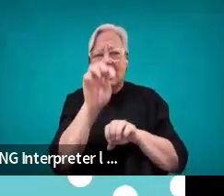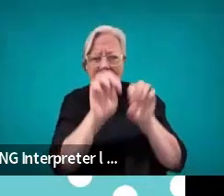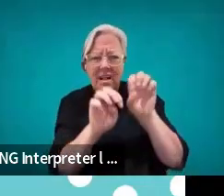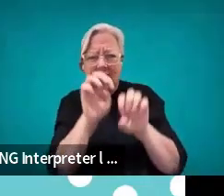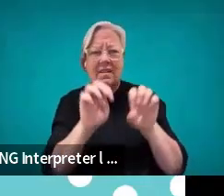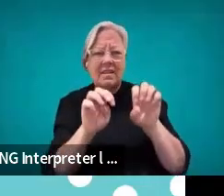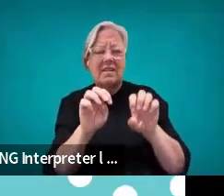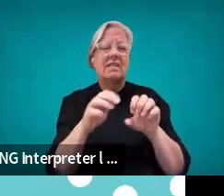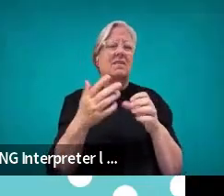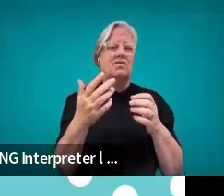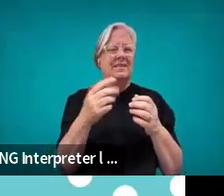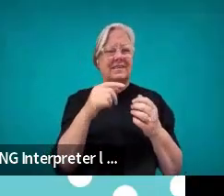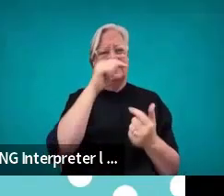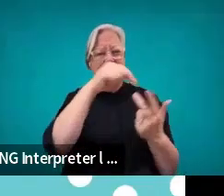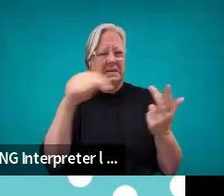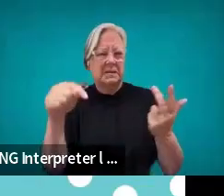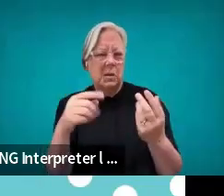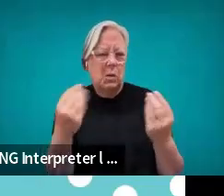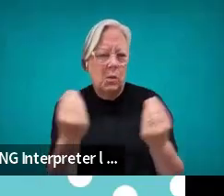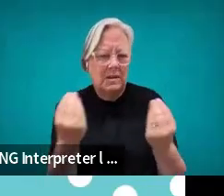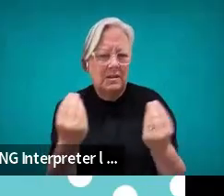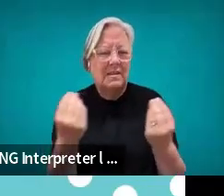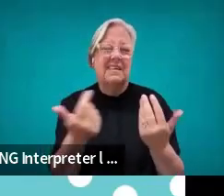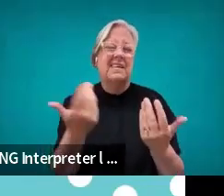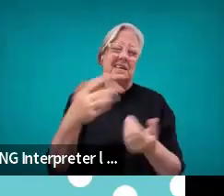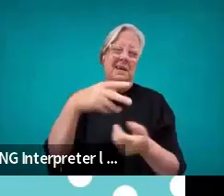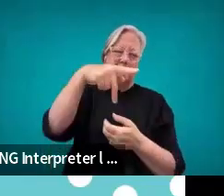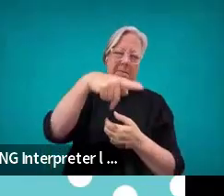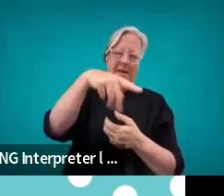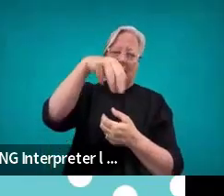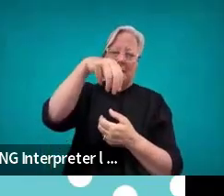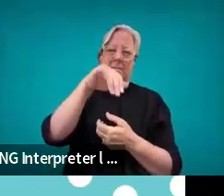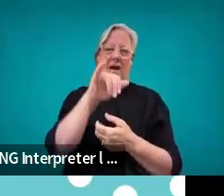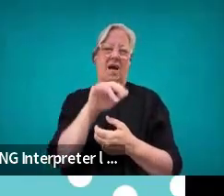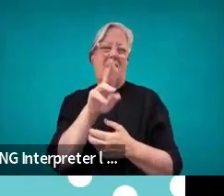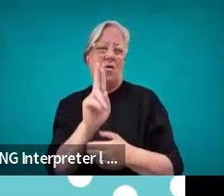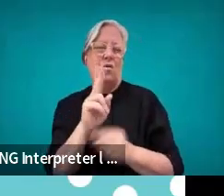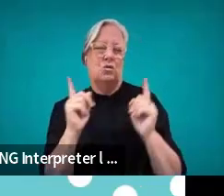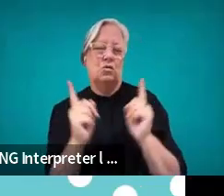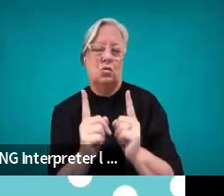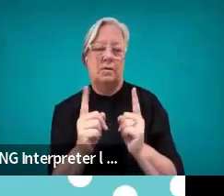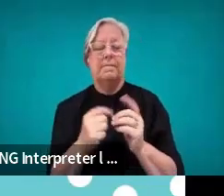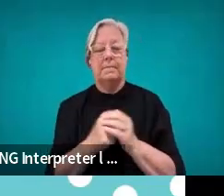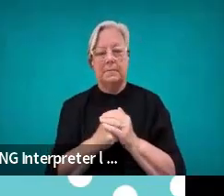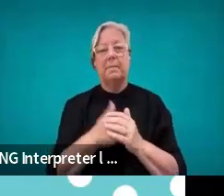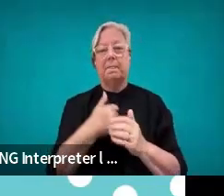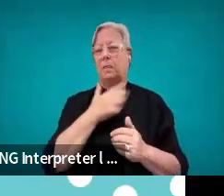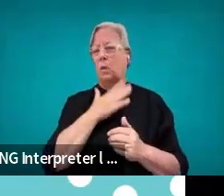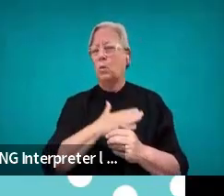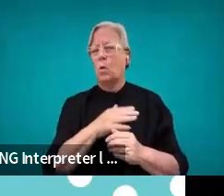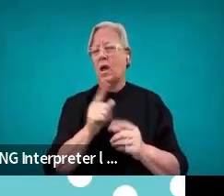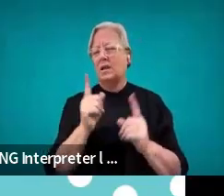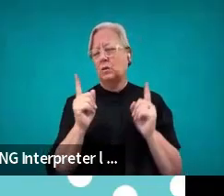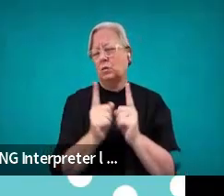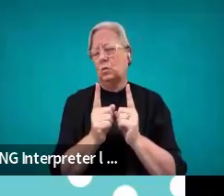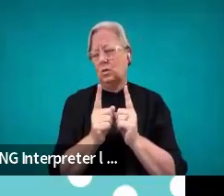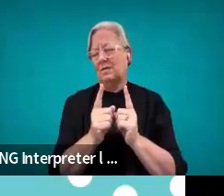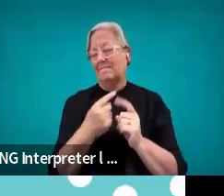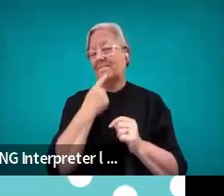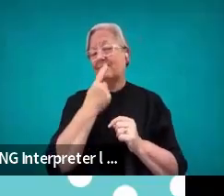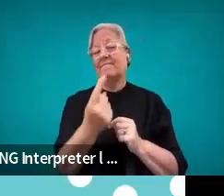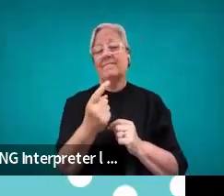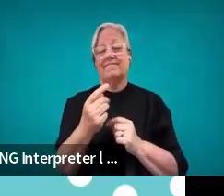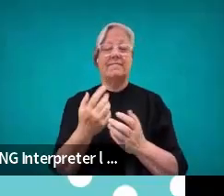PMER? Our panelists will walk us through this today, but we'd like to briefly define it here too. PMER is